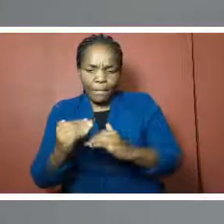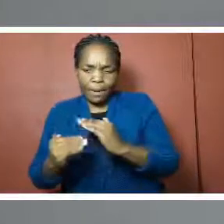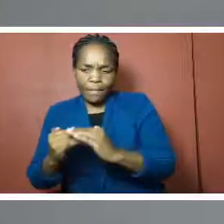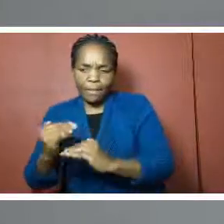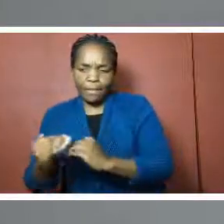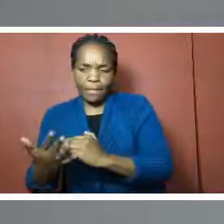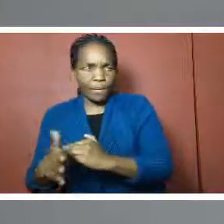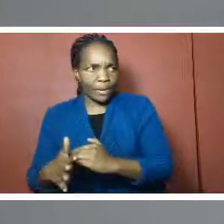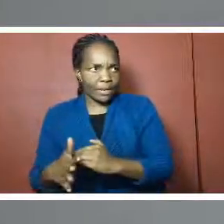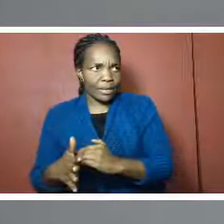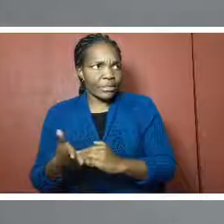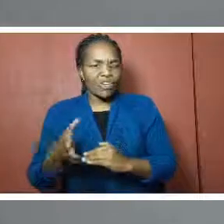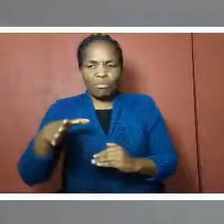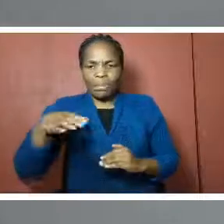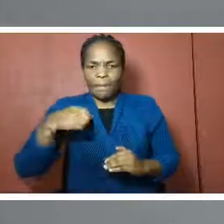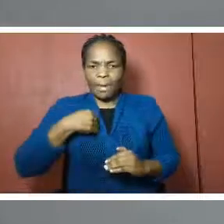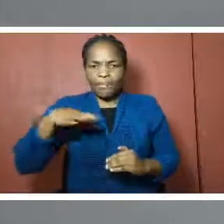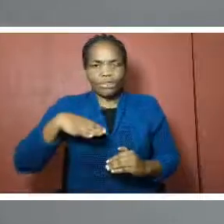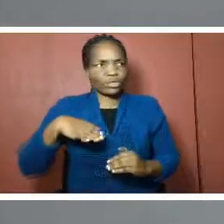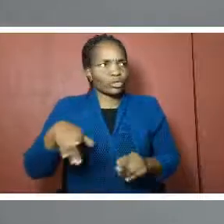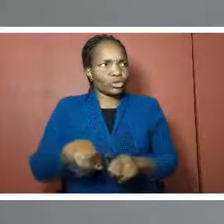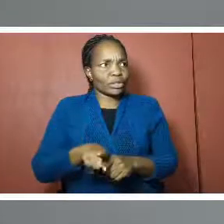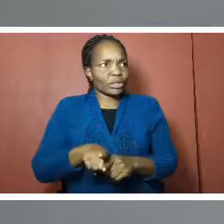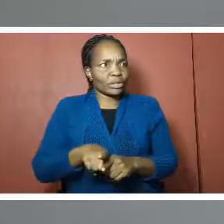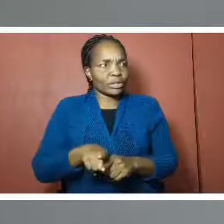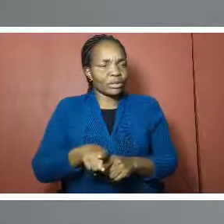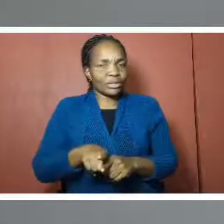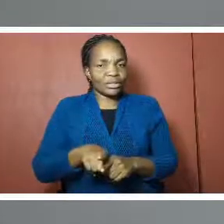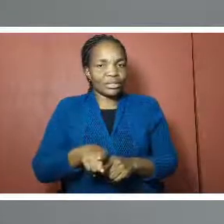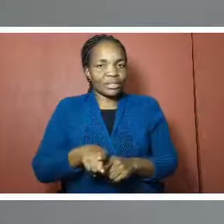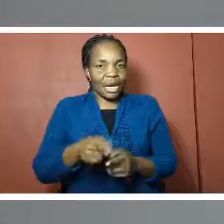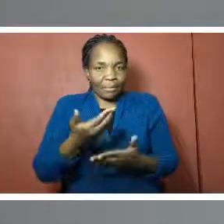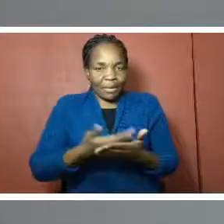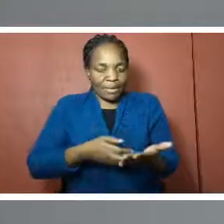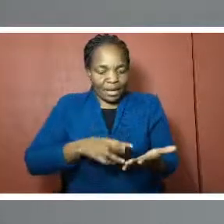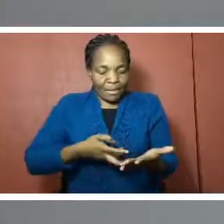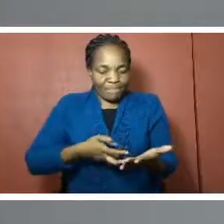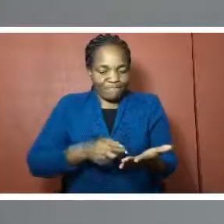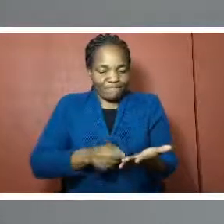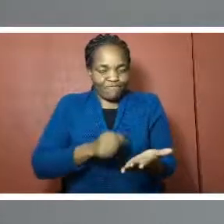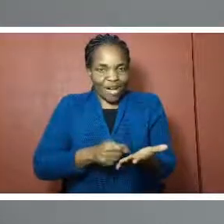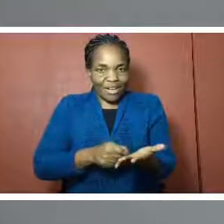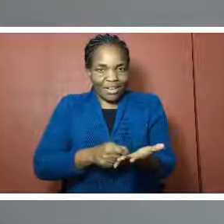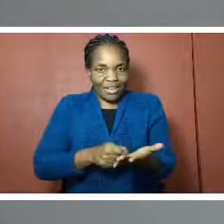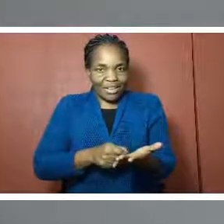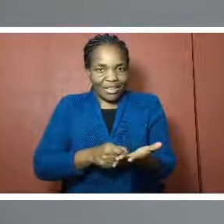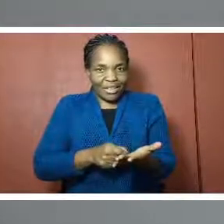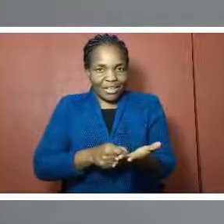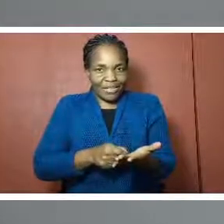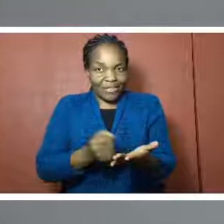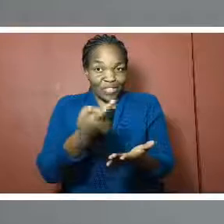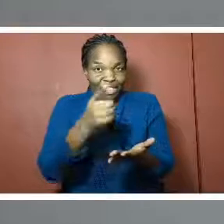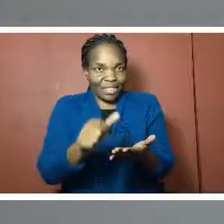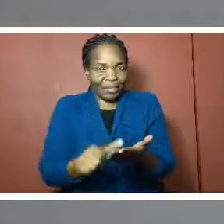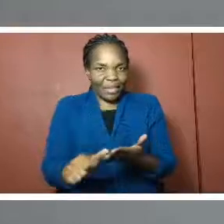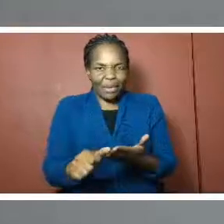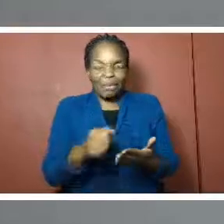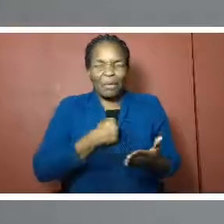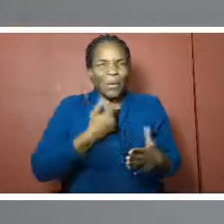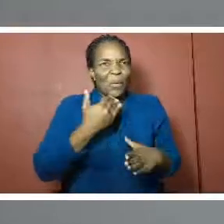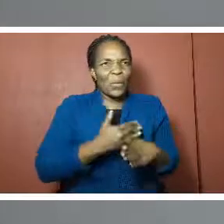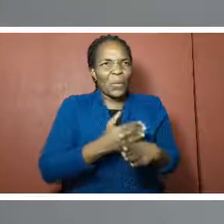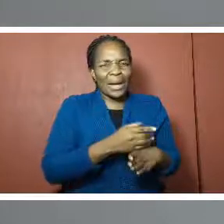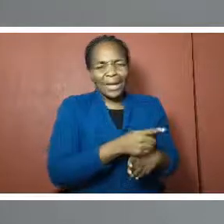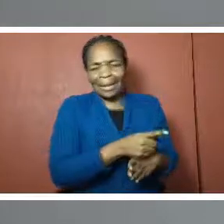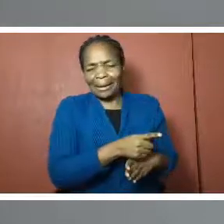boss has done was writing the invoice to the client. So you were one of those sharp employees. Yes,